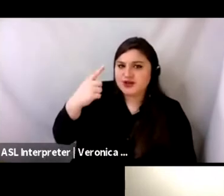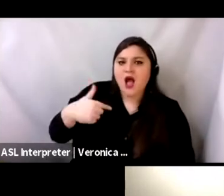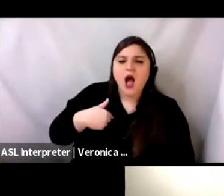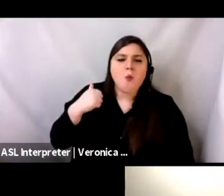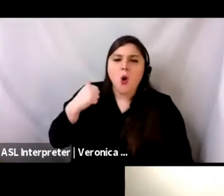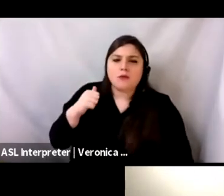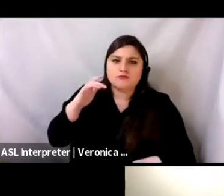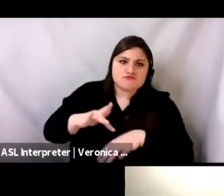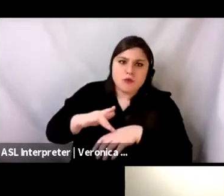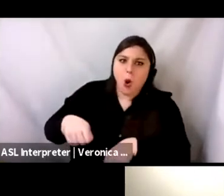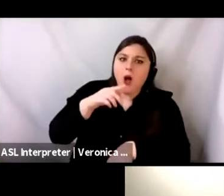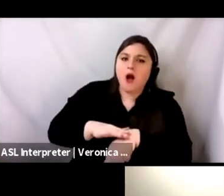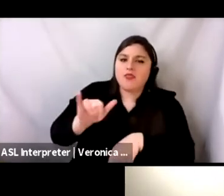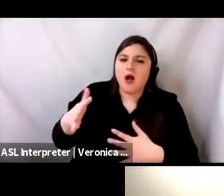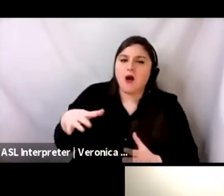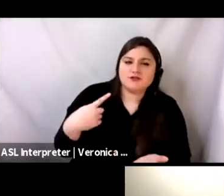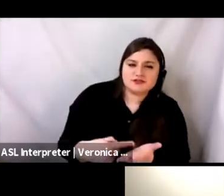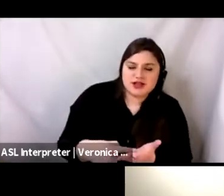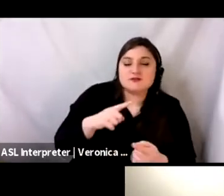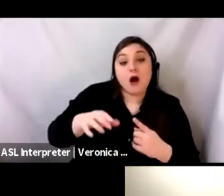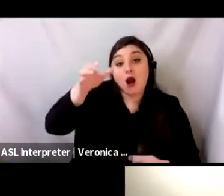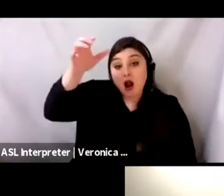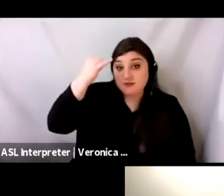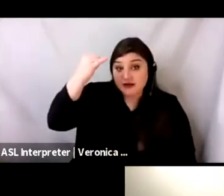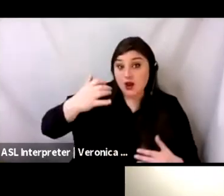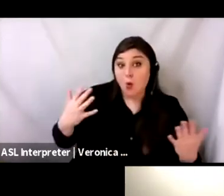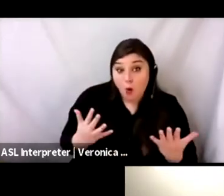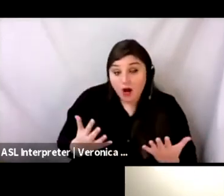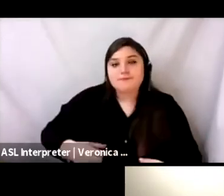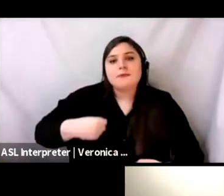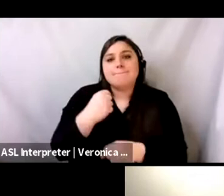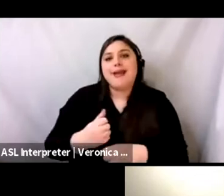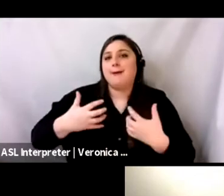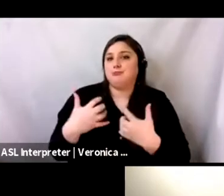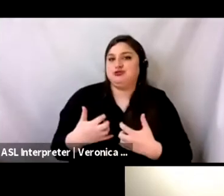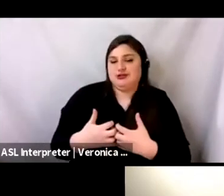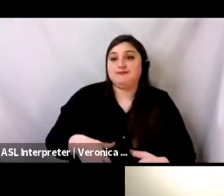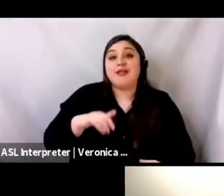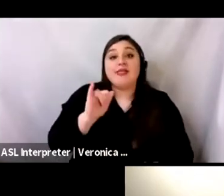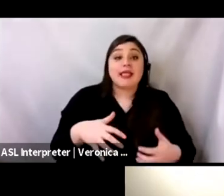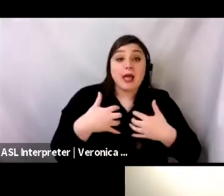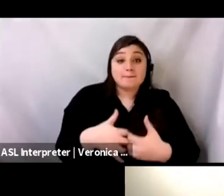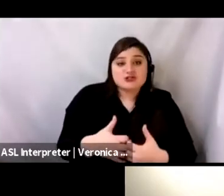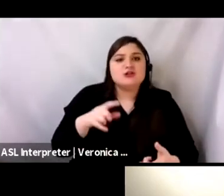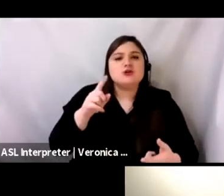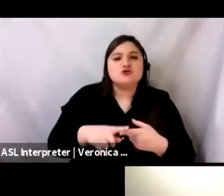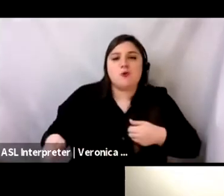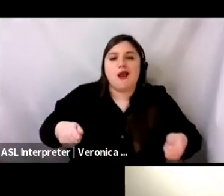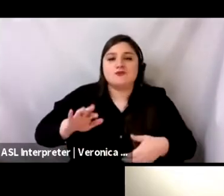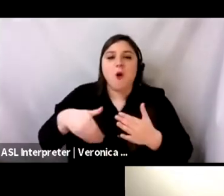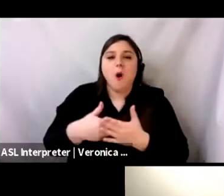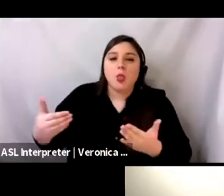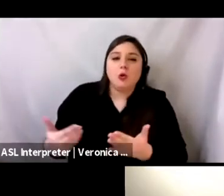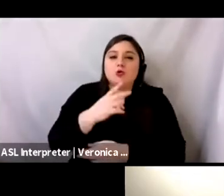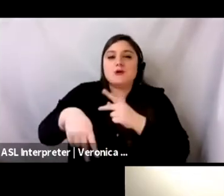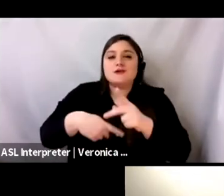that, but basically the idea was to create a machine that challenged the forthcoming of digital technology in the world of